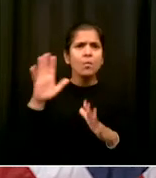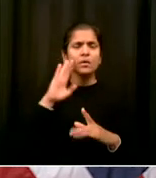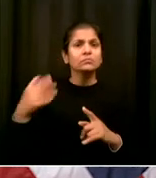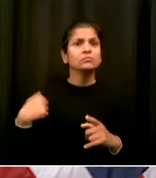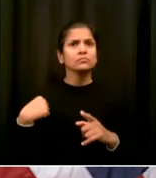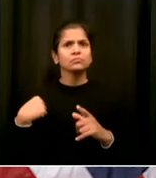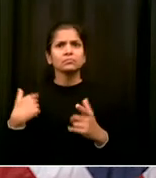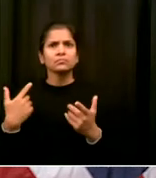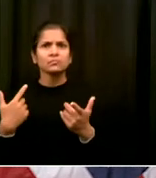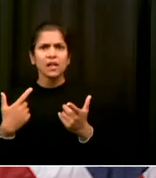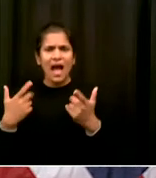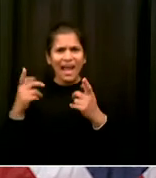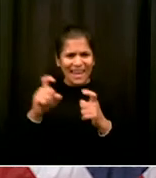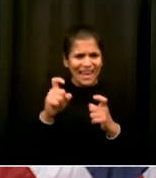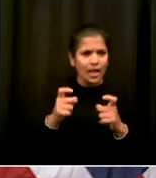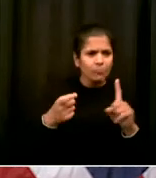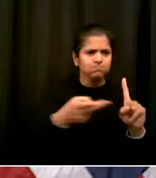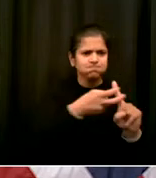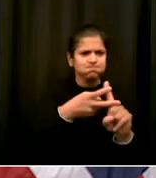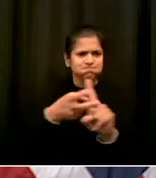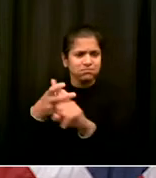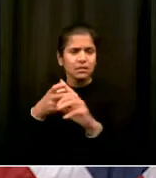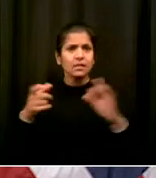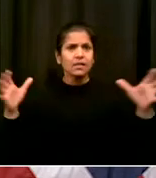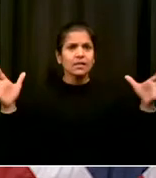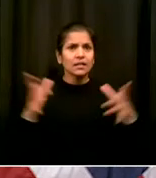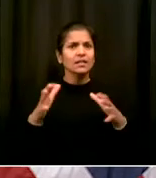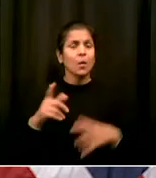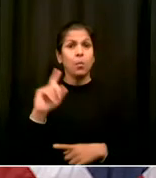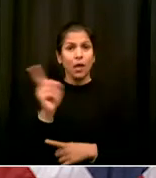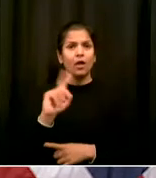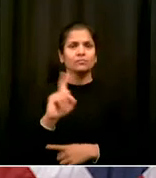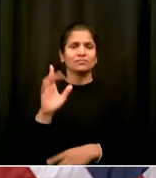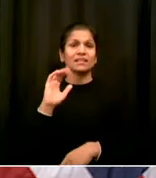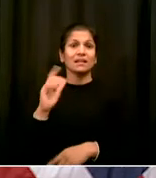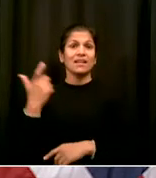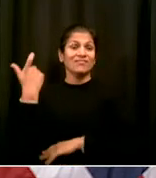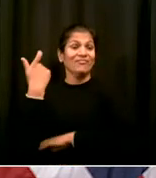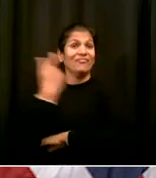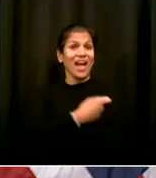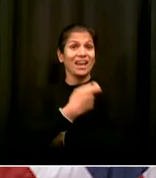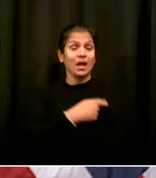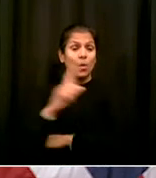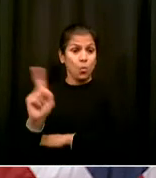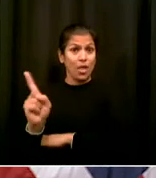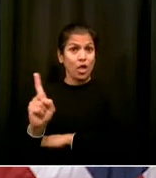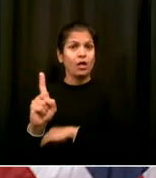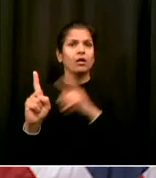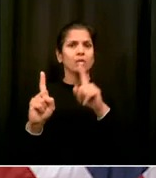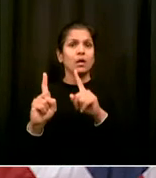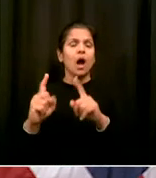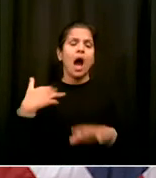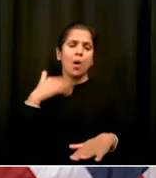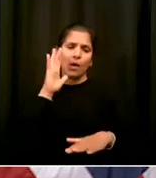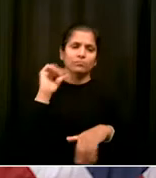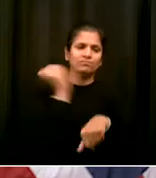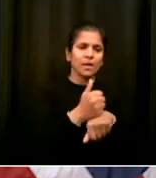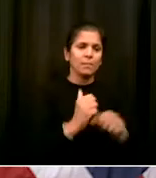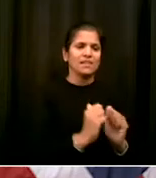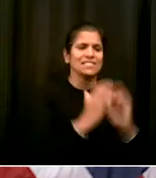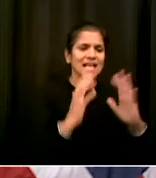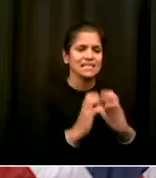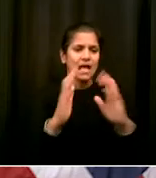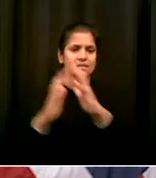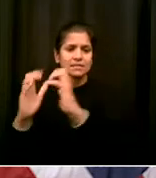city. Our goal is to double the access points for vaccination within a month, from hospitals to community health